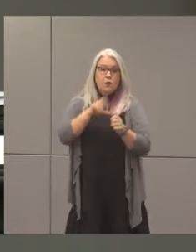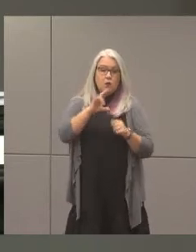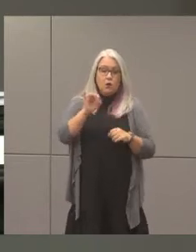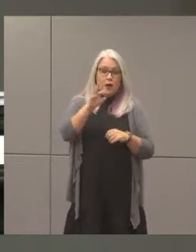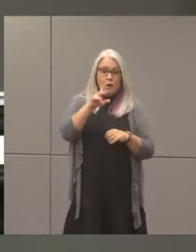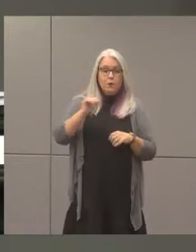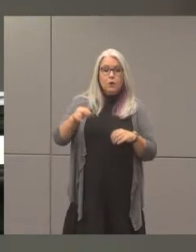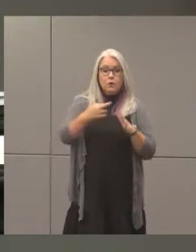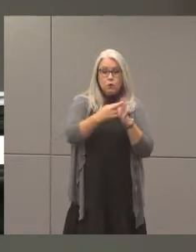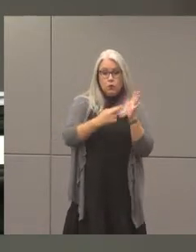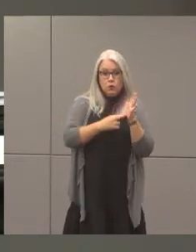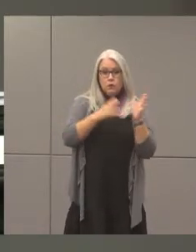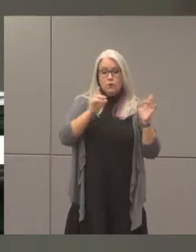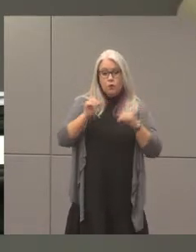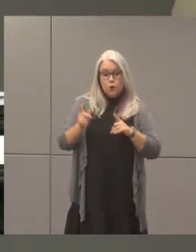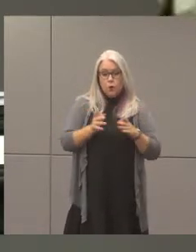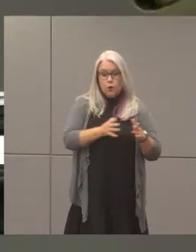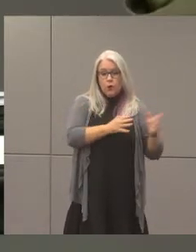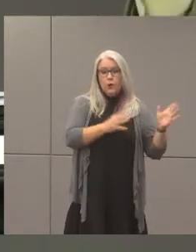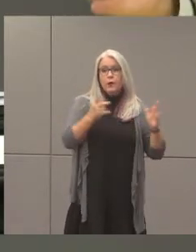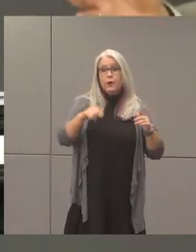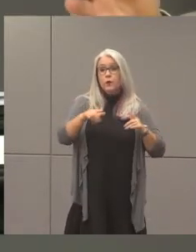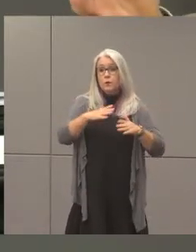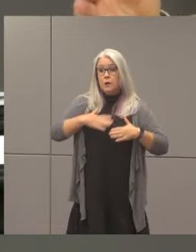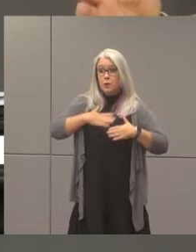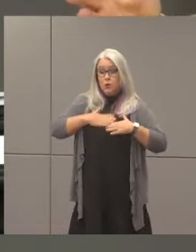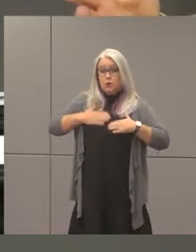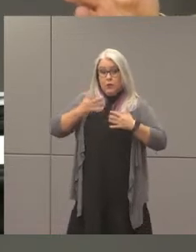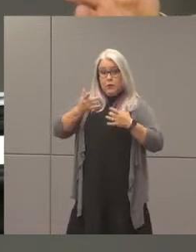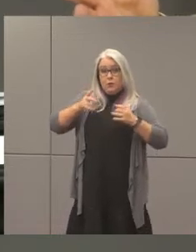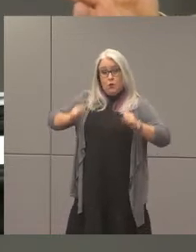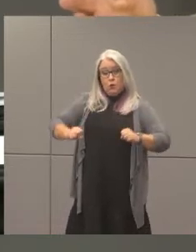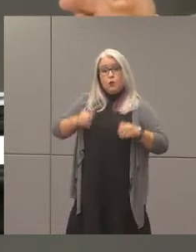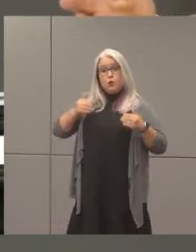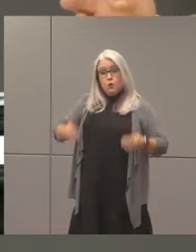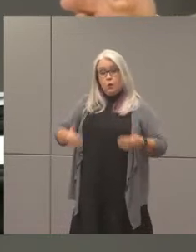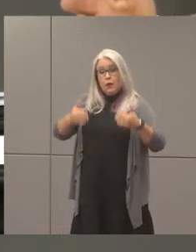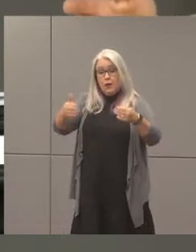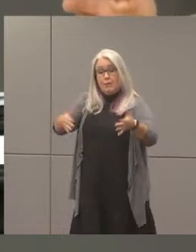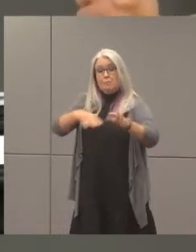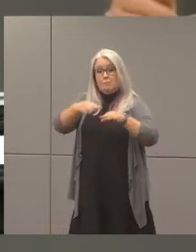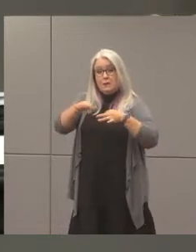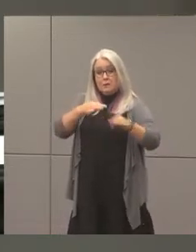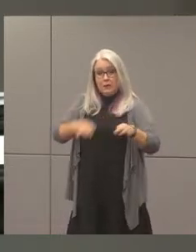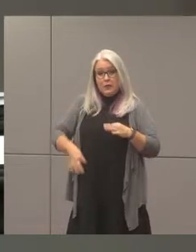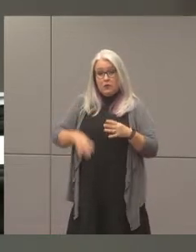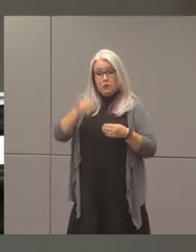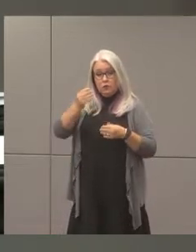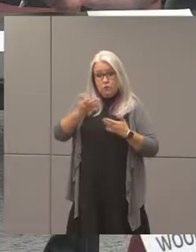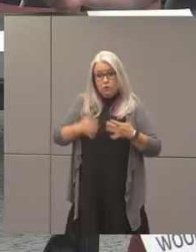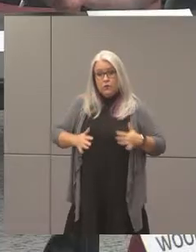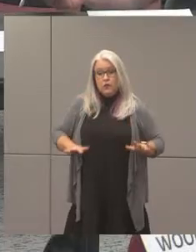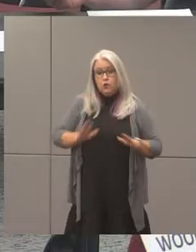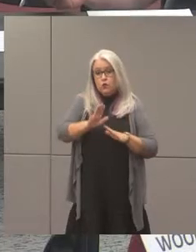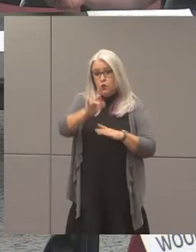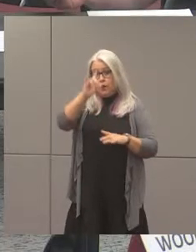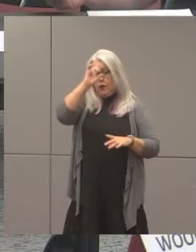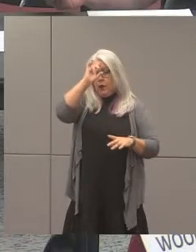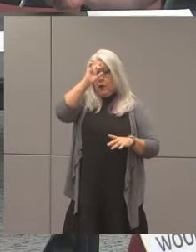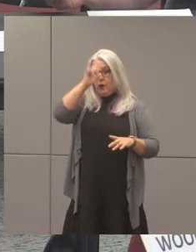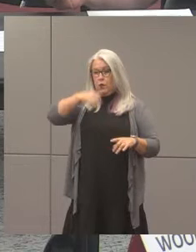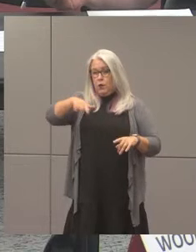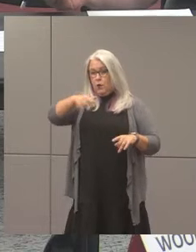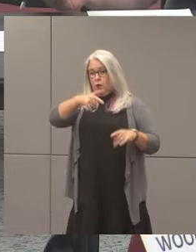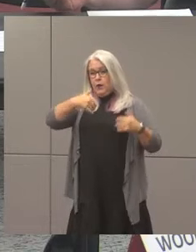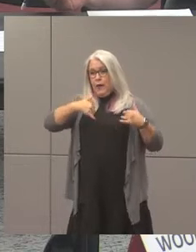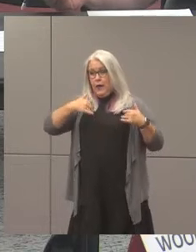would be appreciated if you could go ahead and explain what you were thinking to follow through on your thought. You had it there,